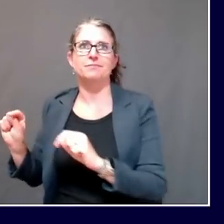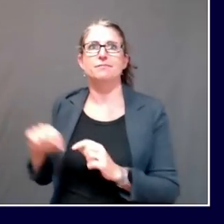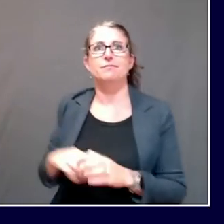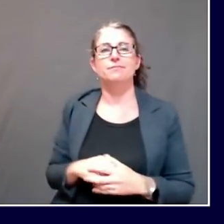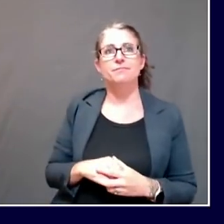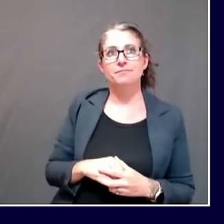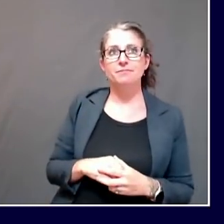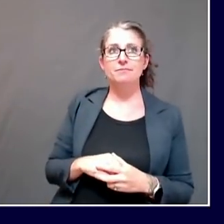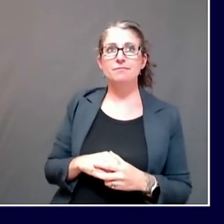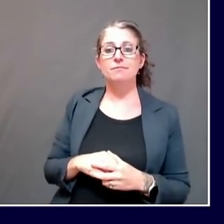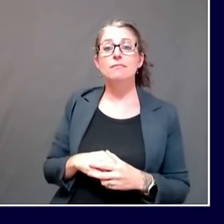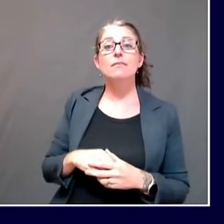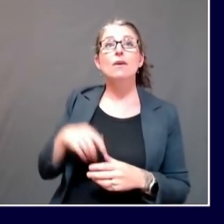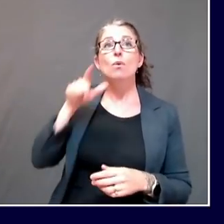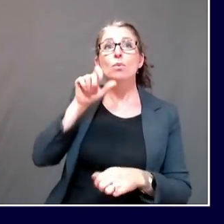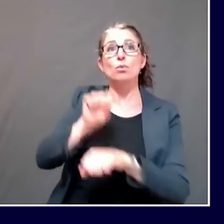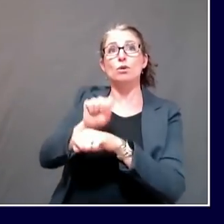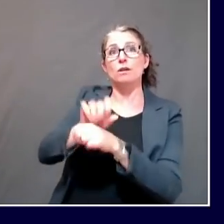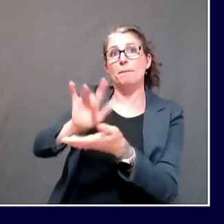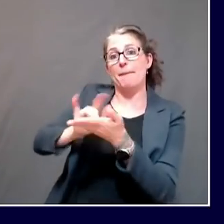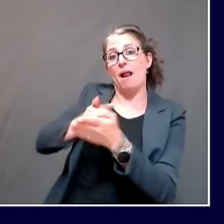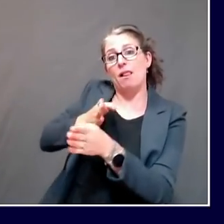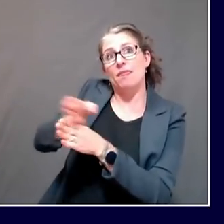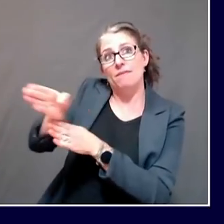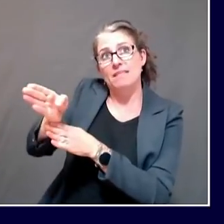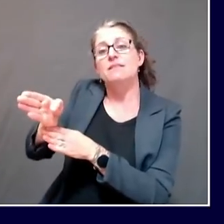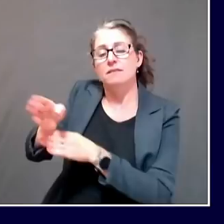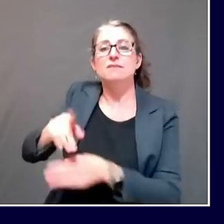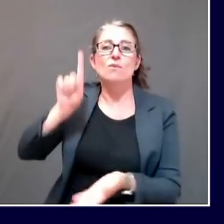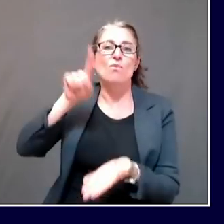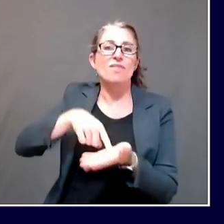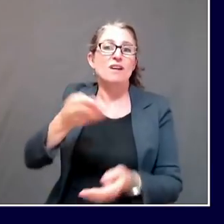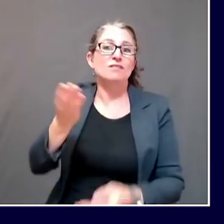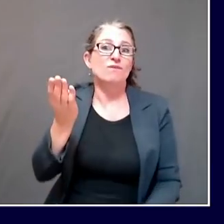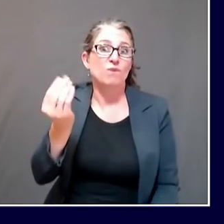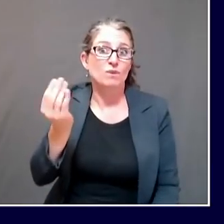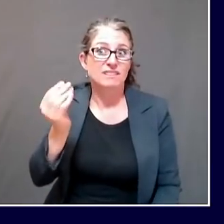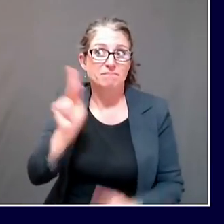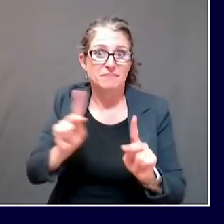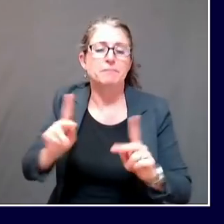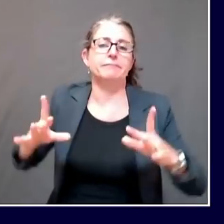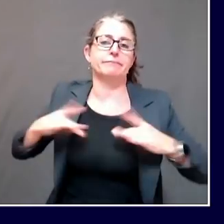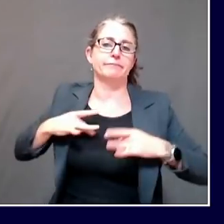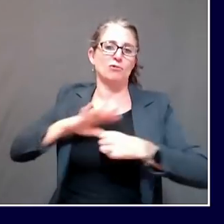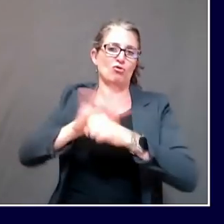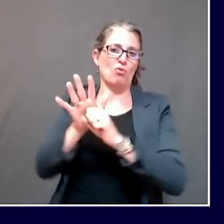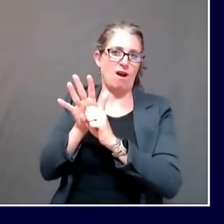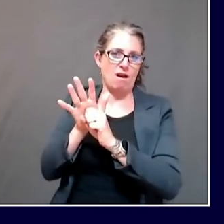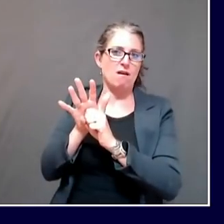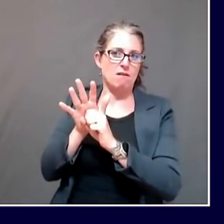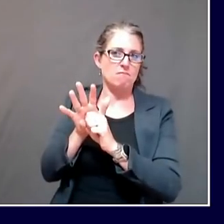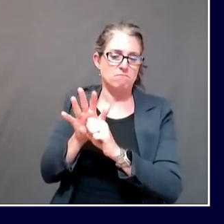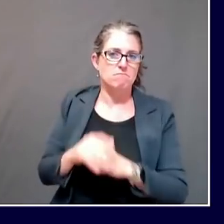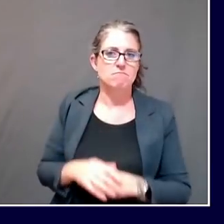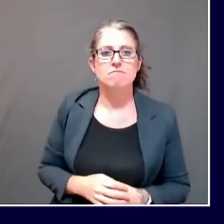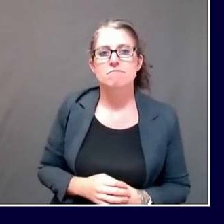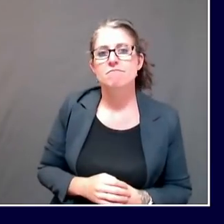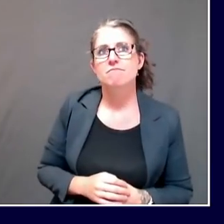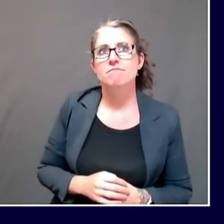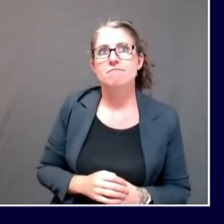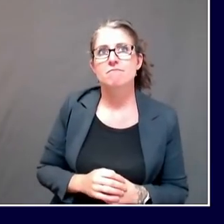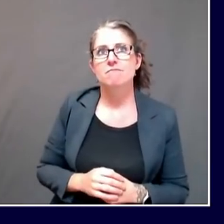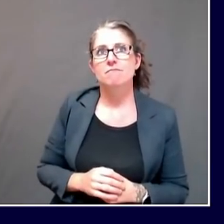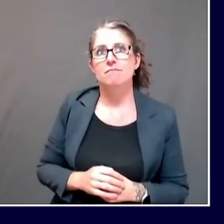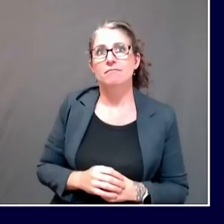are 1,014 healthcare workers as well. Of all of the cases reported to Maine CDC in the